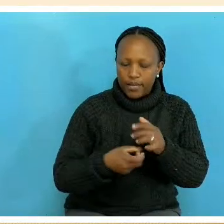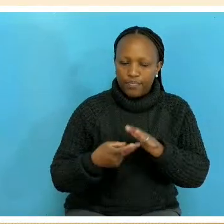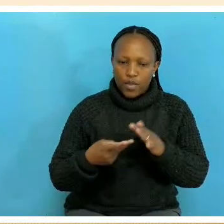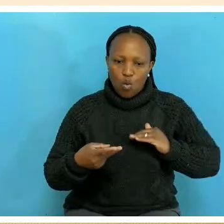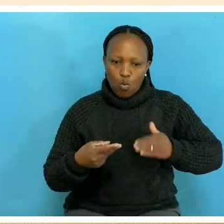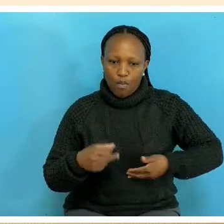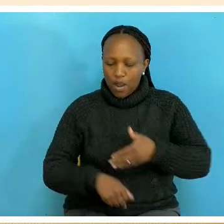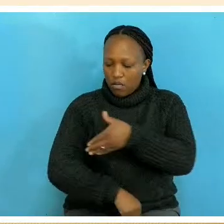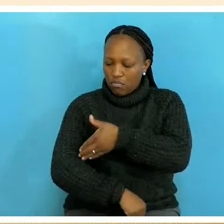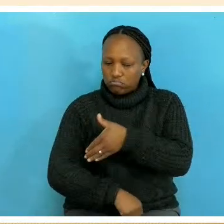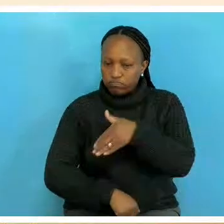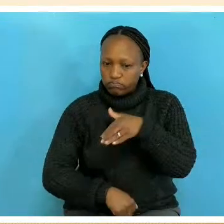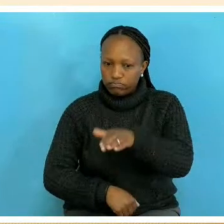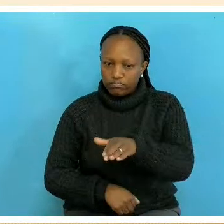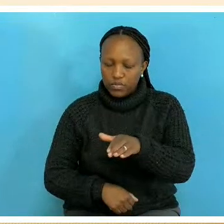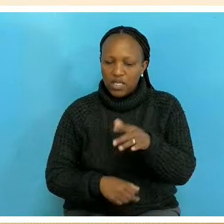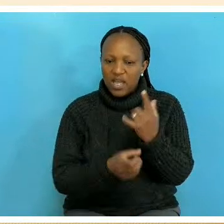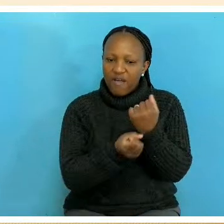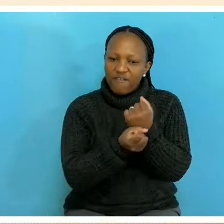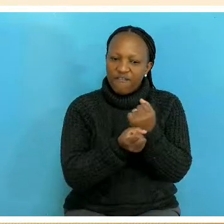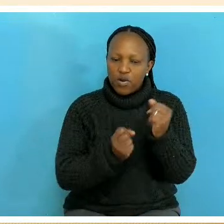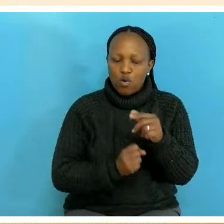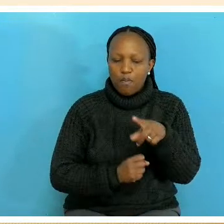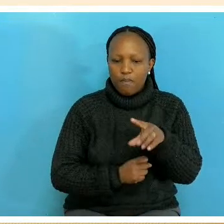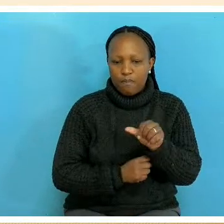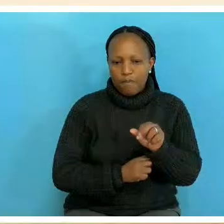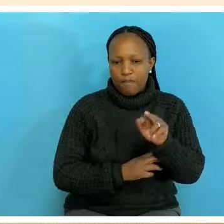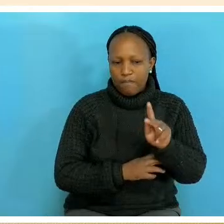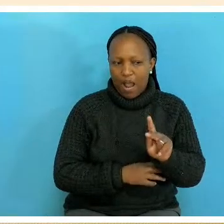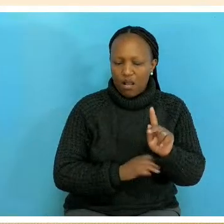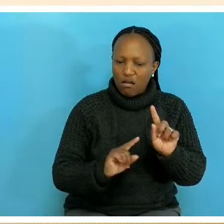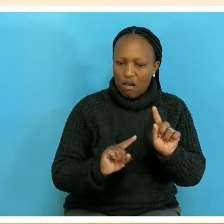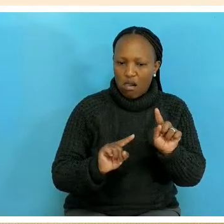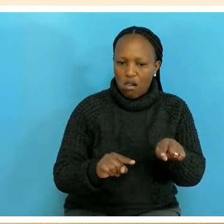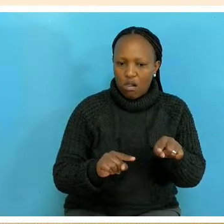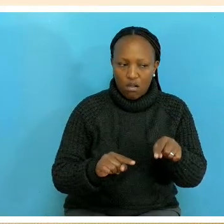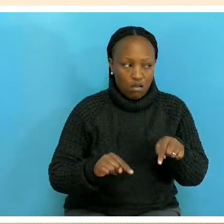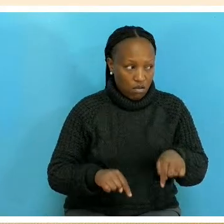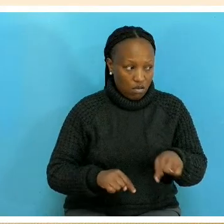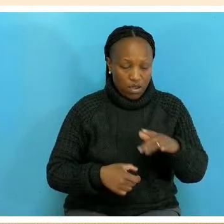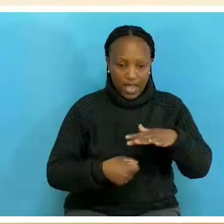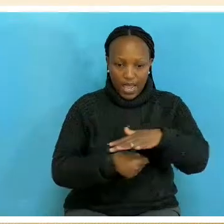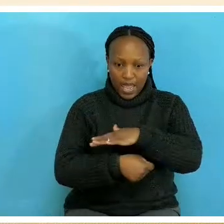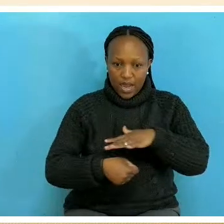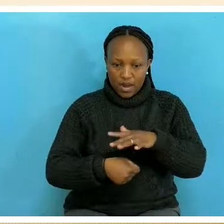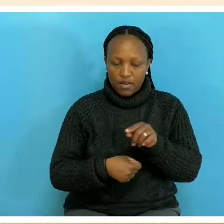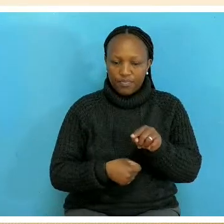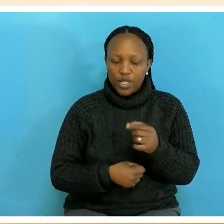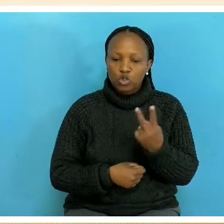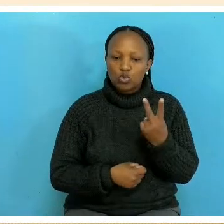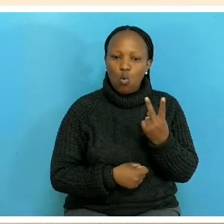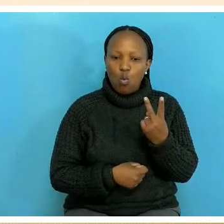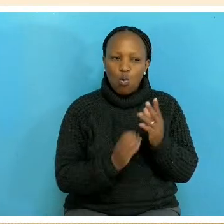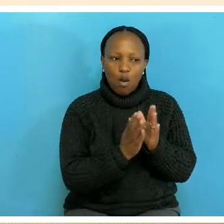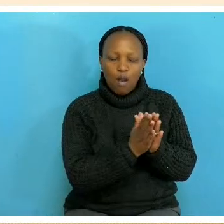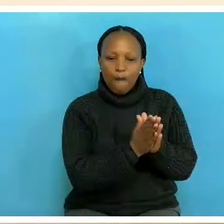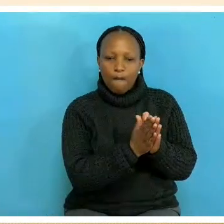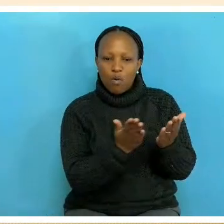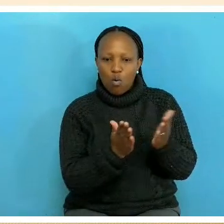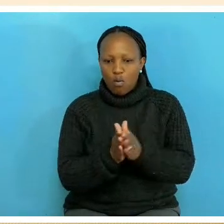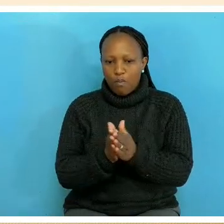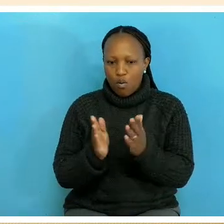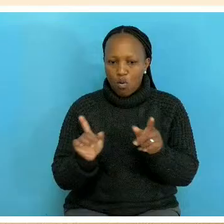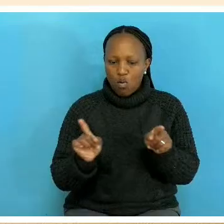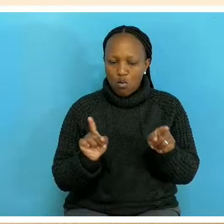Park, and we have around this area 2 bookmakers, World